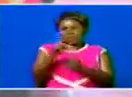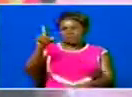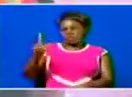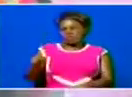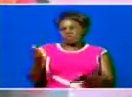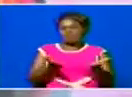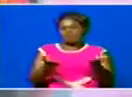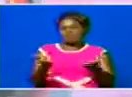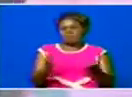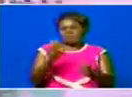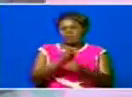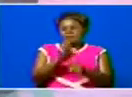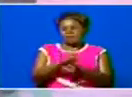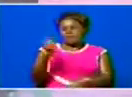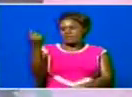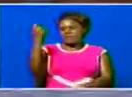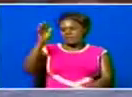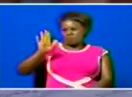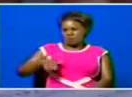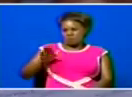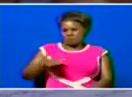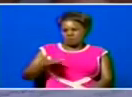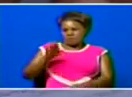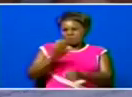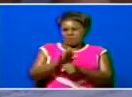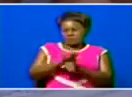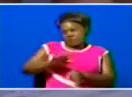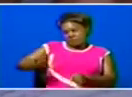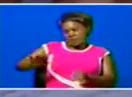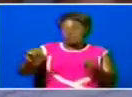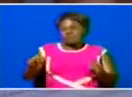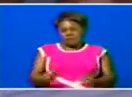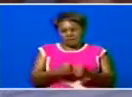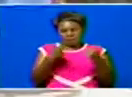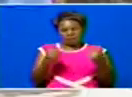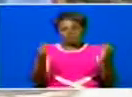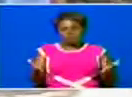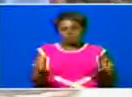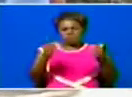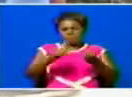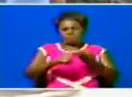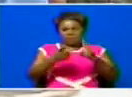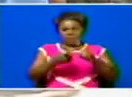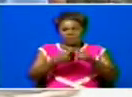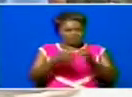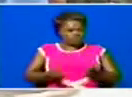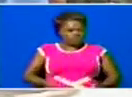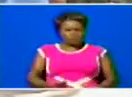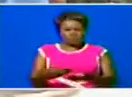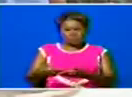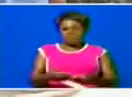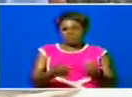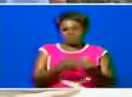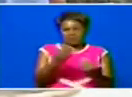these services by many Kenyan women. While a lot still remains to be done to improve statistics on maternal and child